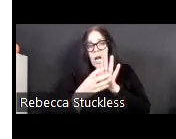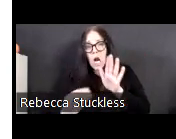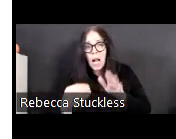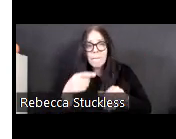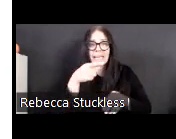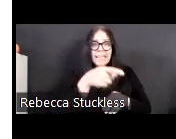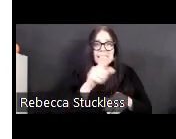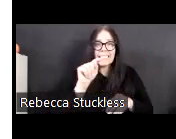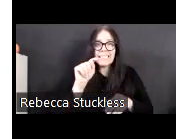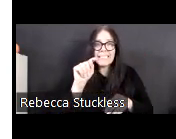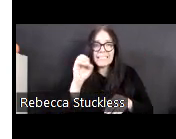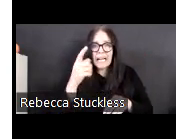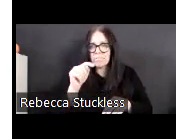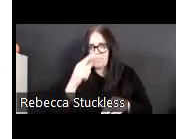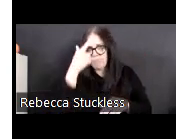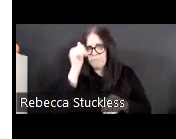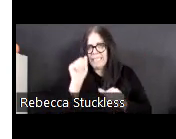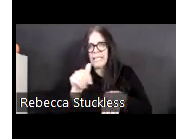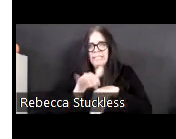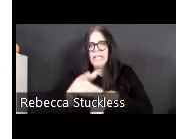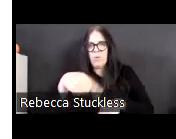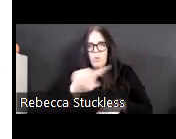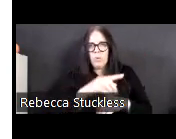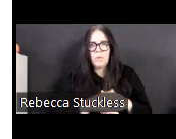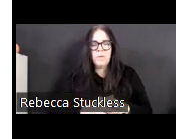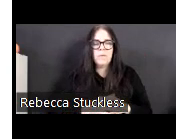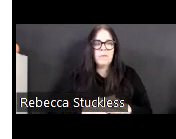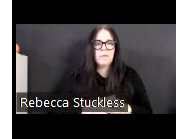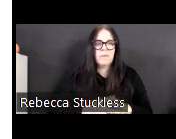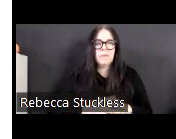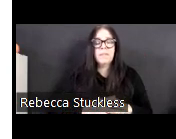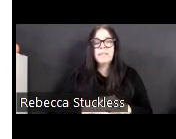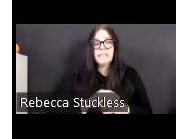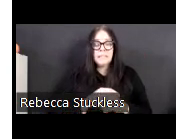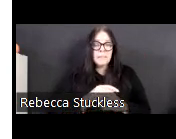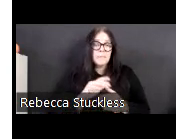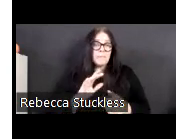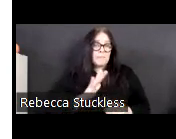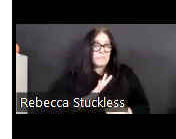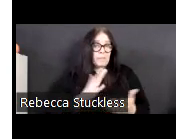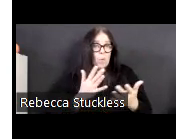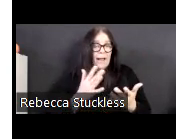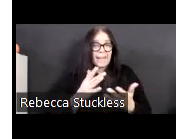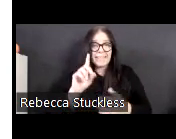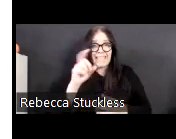to send them to you. So the advantages of the diagnostic tests, as Rick said